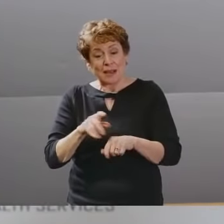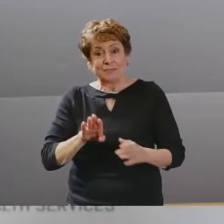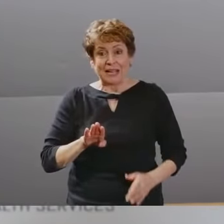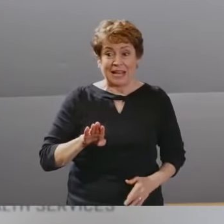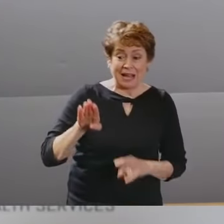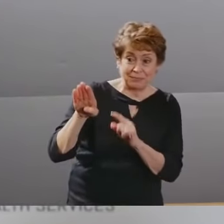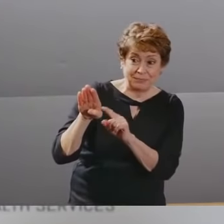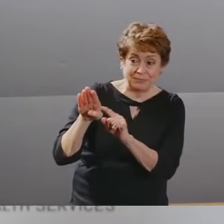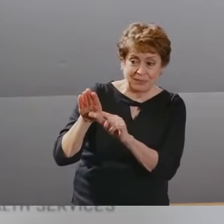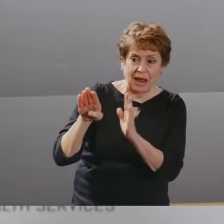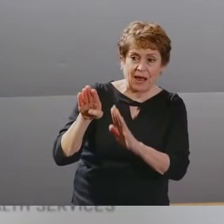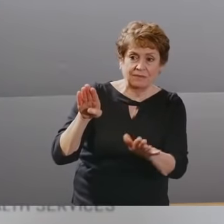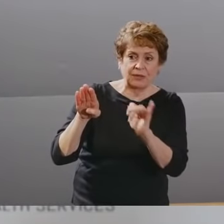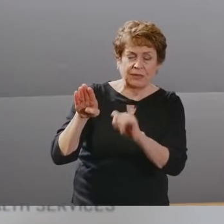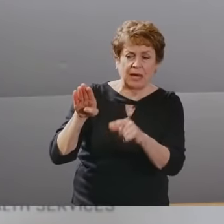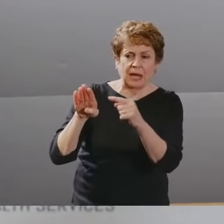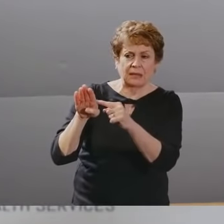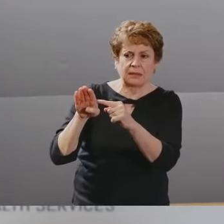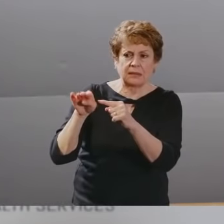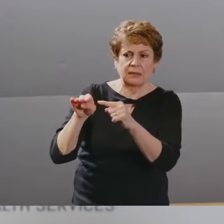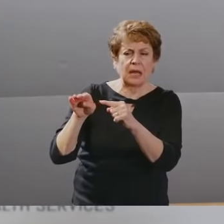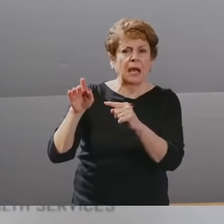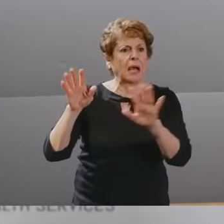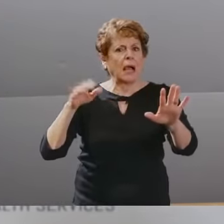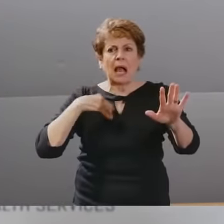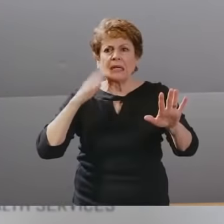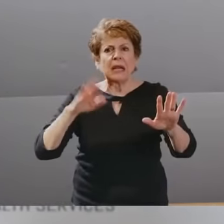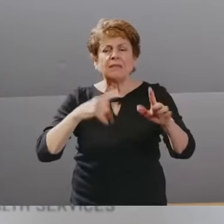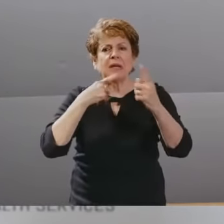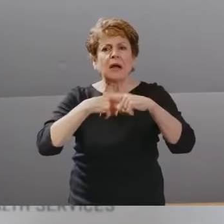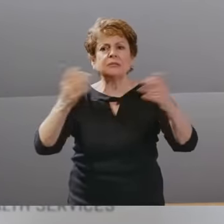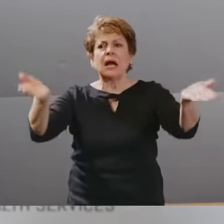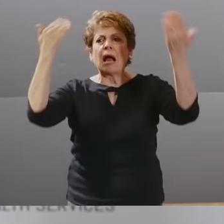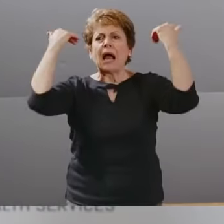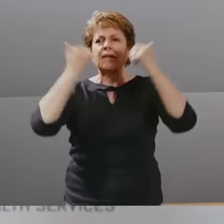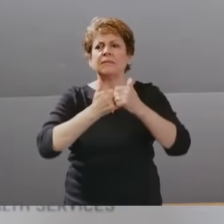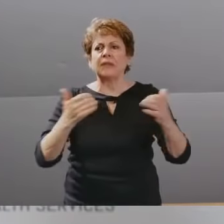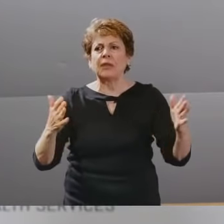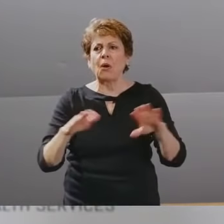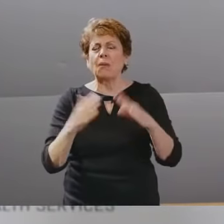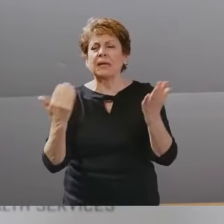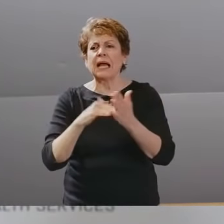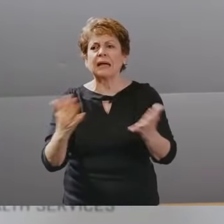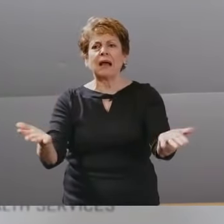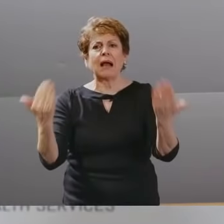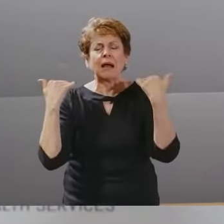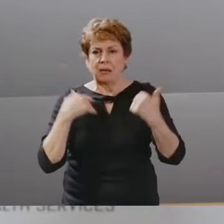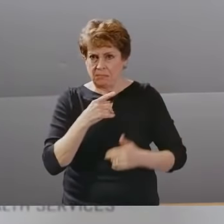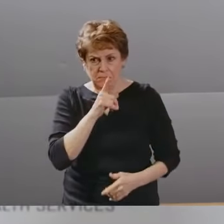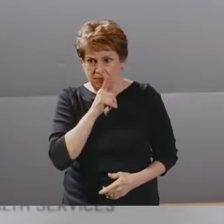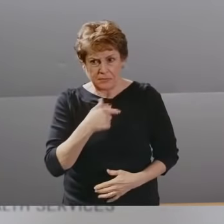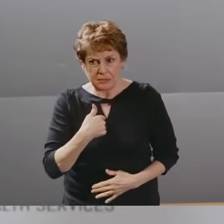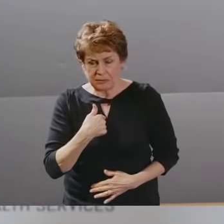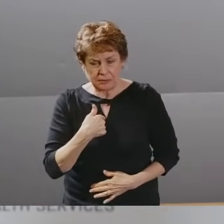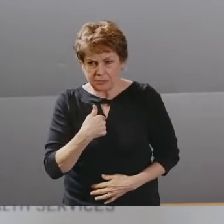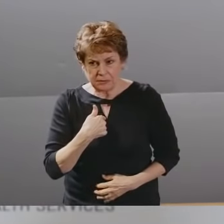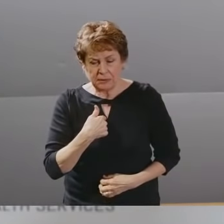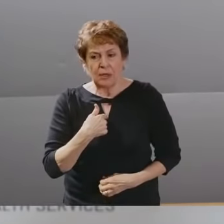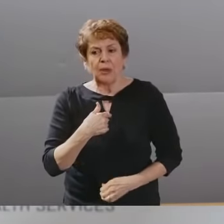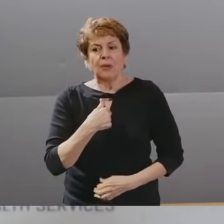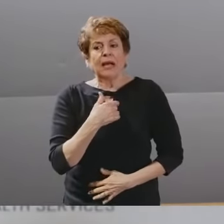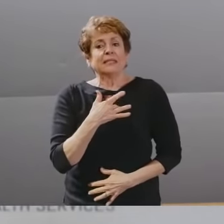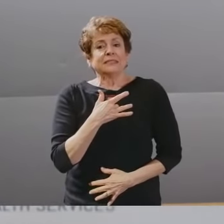been lifted, because it was not lifted. It was adjusted